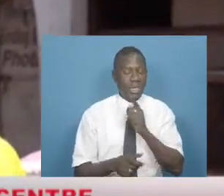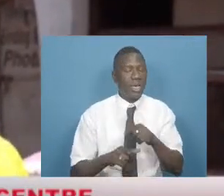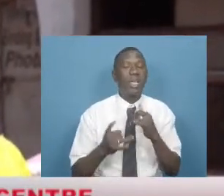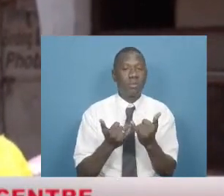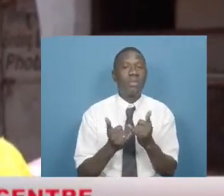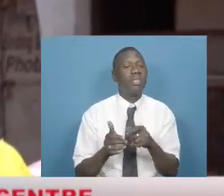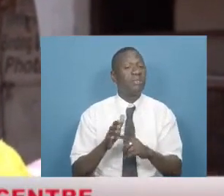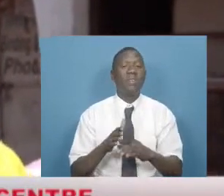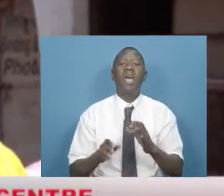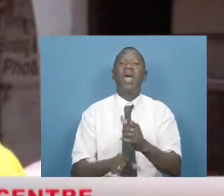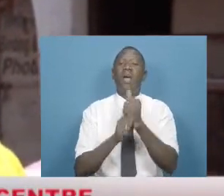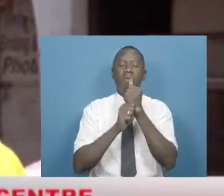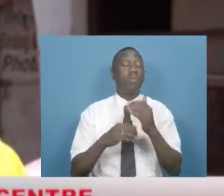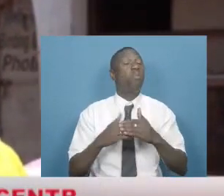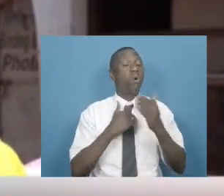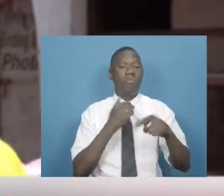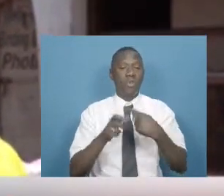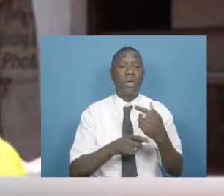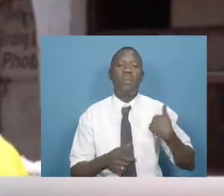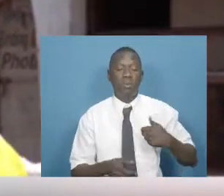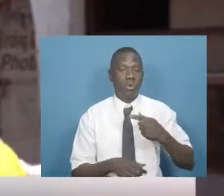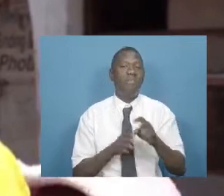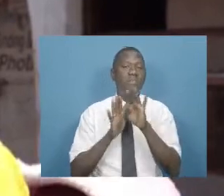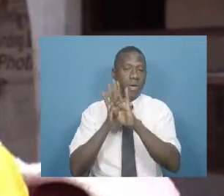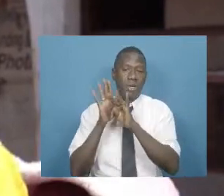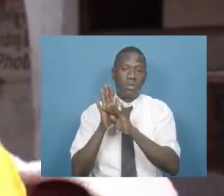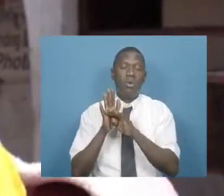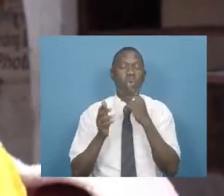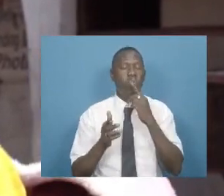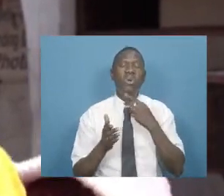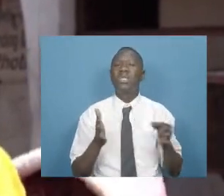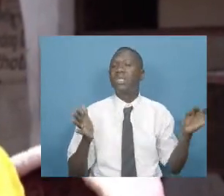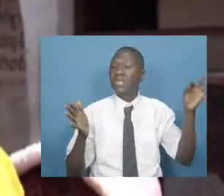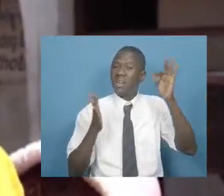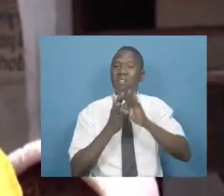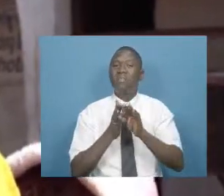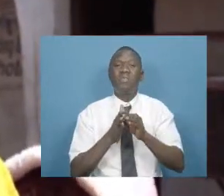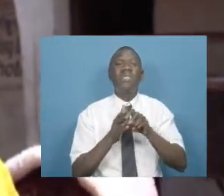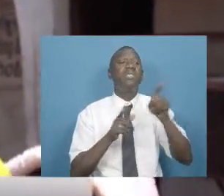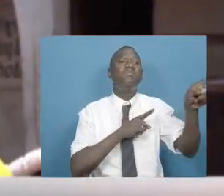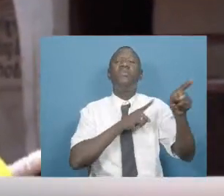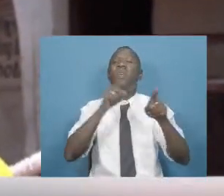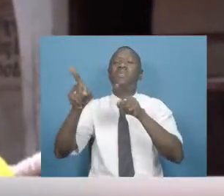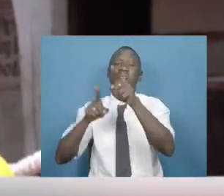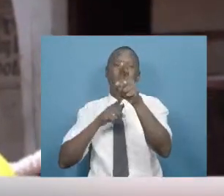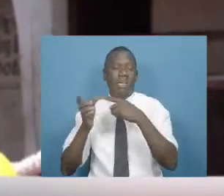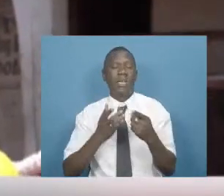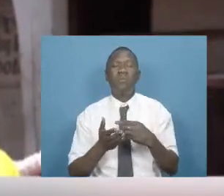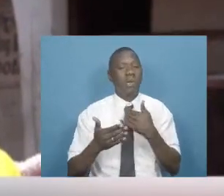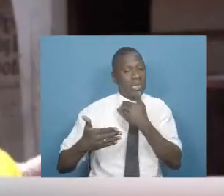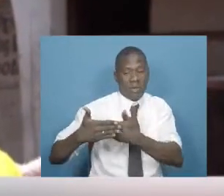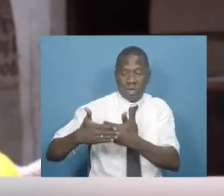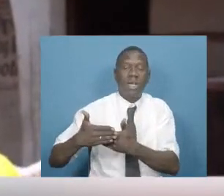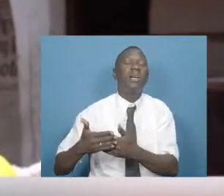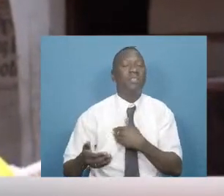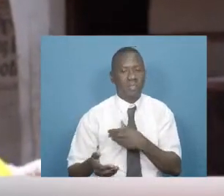Farato, who have to travel long distance to neighboring communities amidst heavy traffic. I